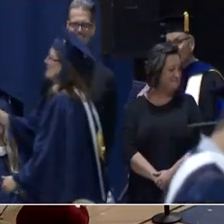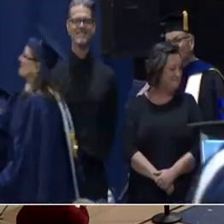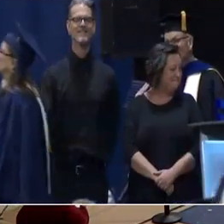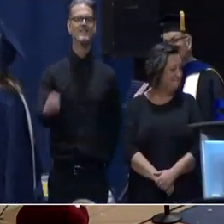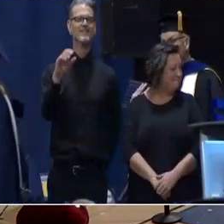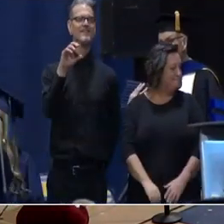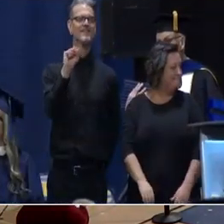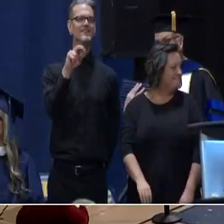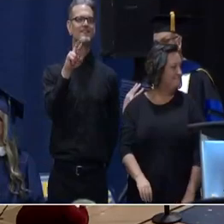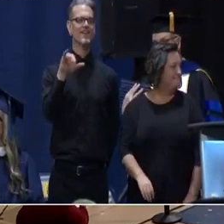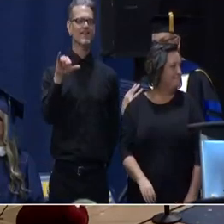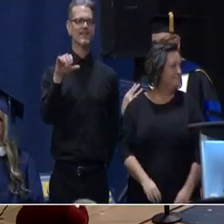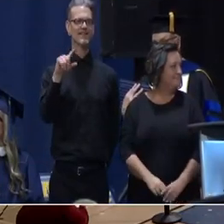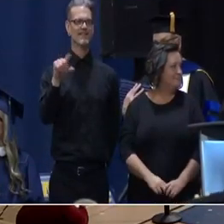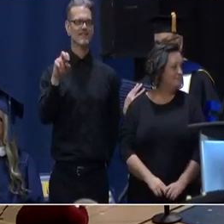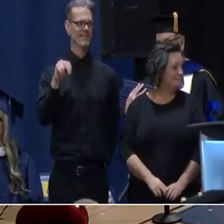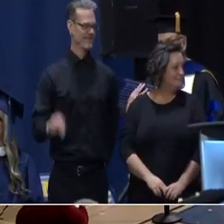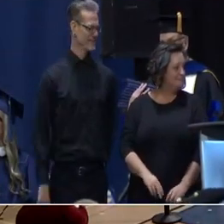Sunny Zeng.